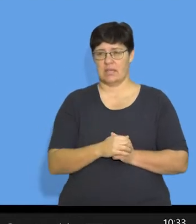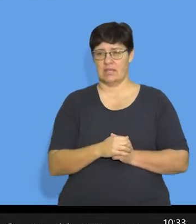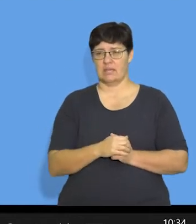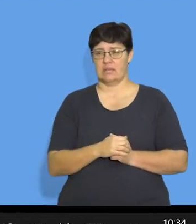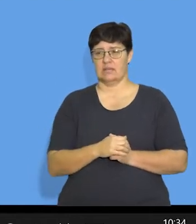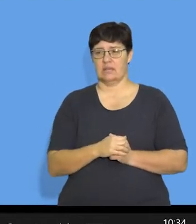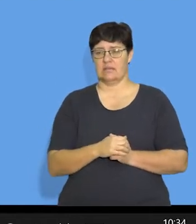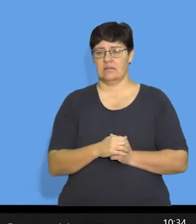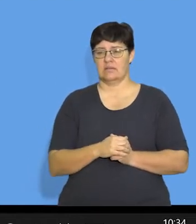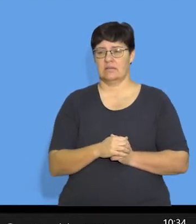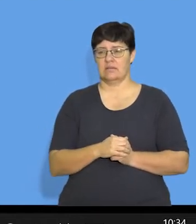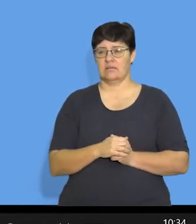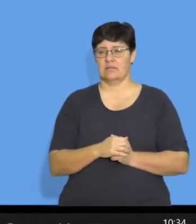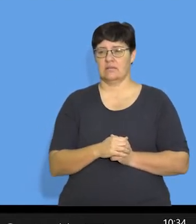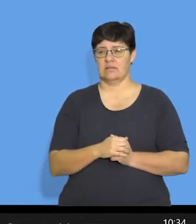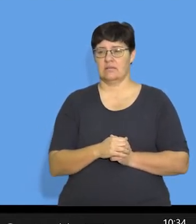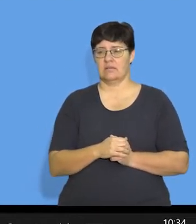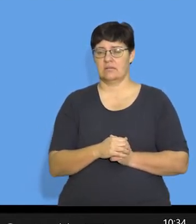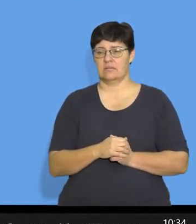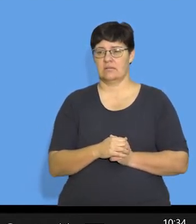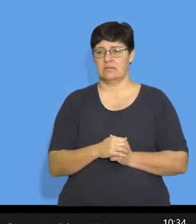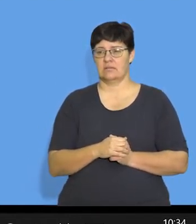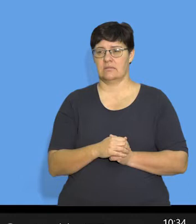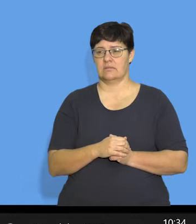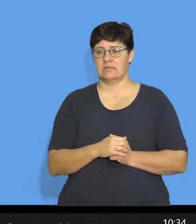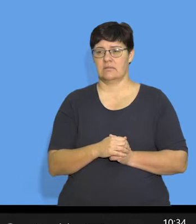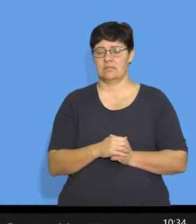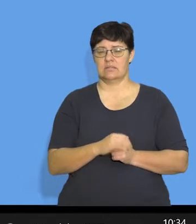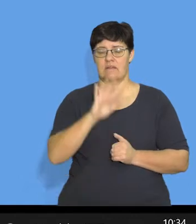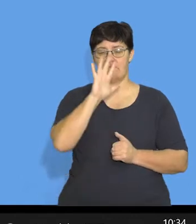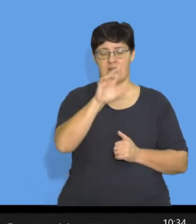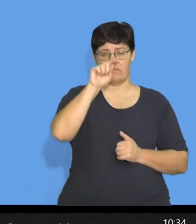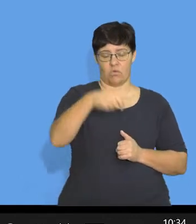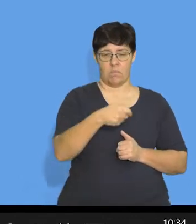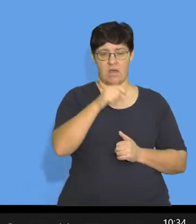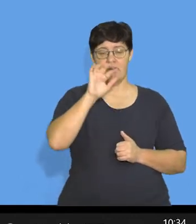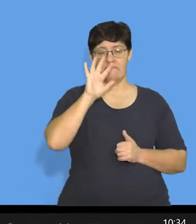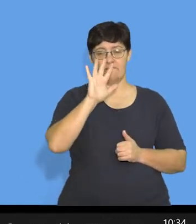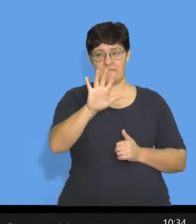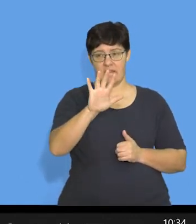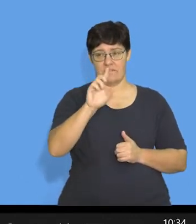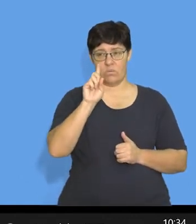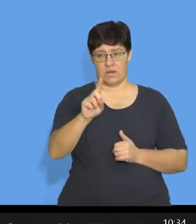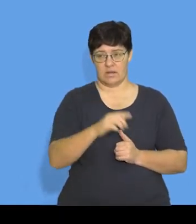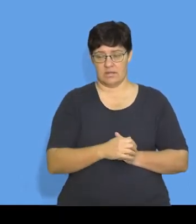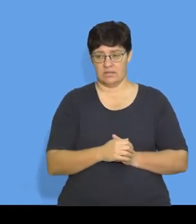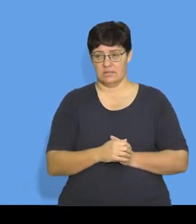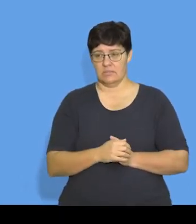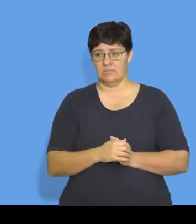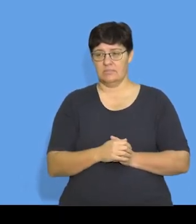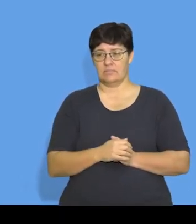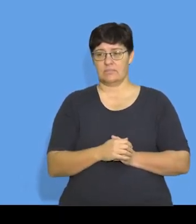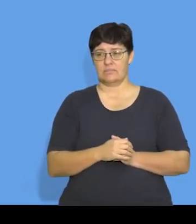that answer. And, oops, we get 5,51. That's what I'm going to use. So